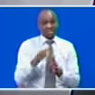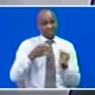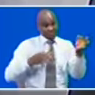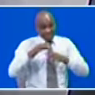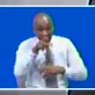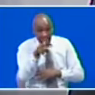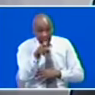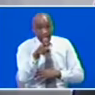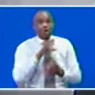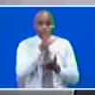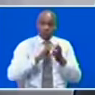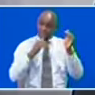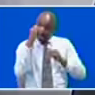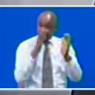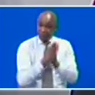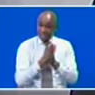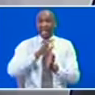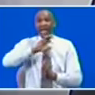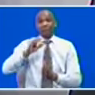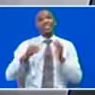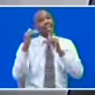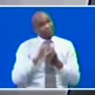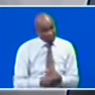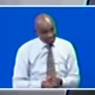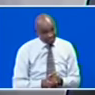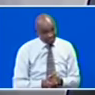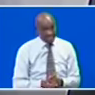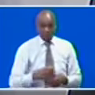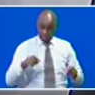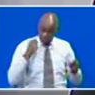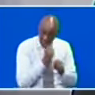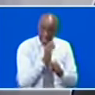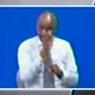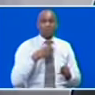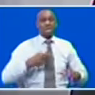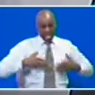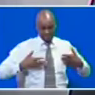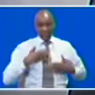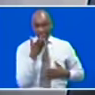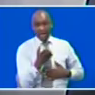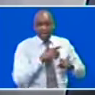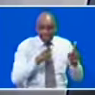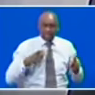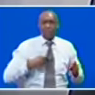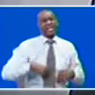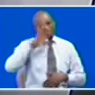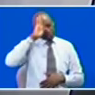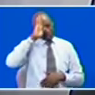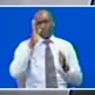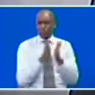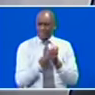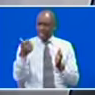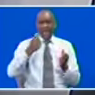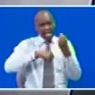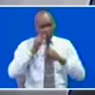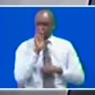the constituency level and the county level. We've been very pleased with the level of work that they're doing there. But obviously we've been disappointed with some of the actions